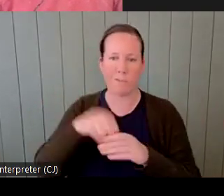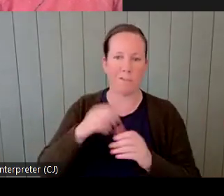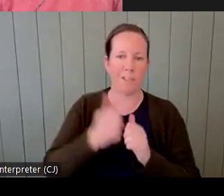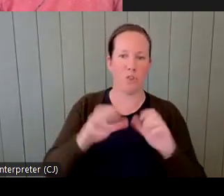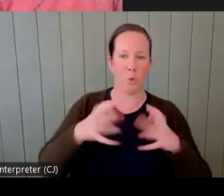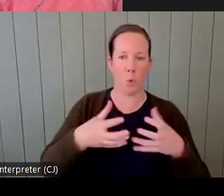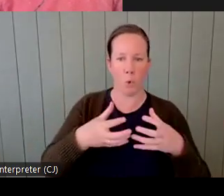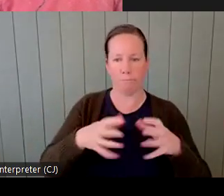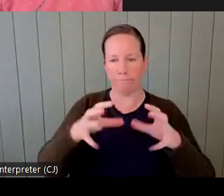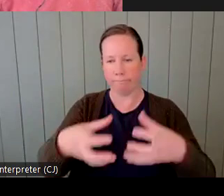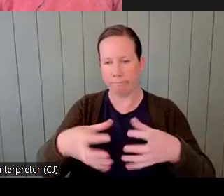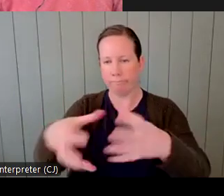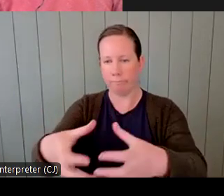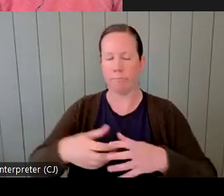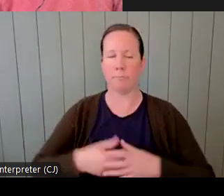like sometimes